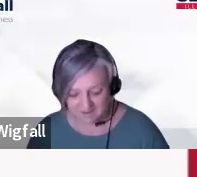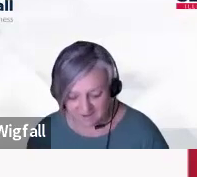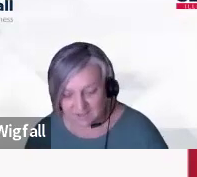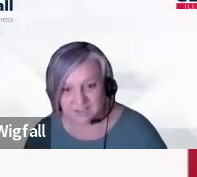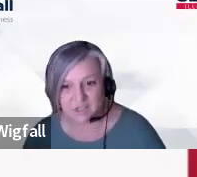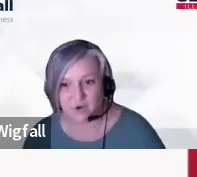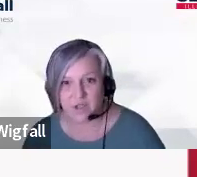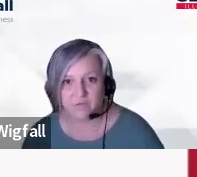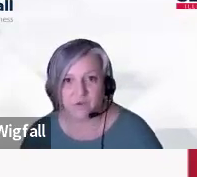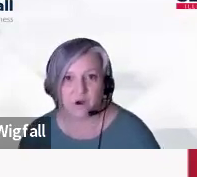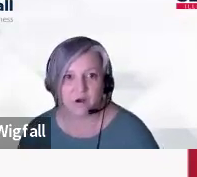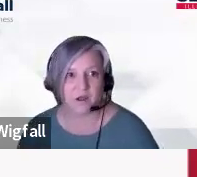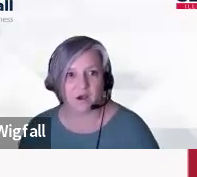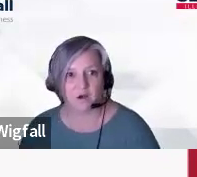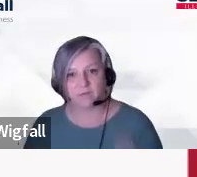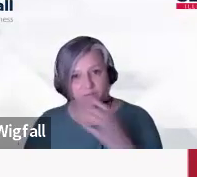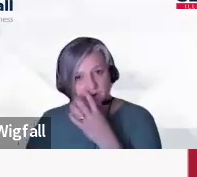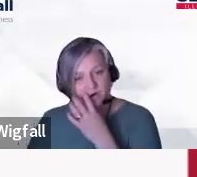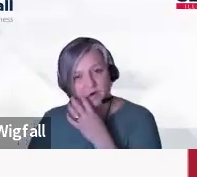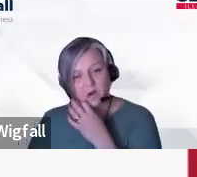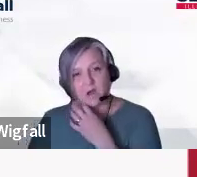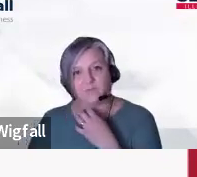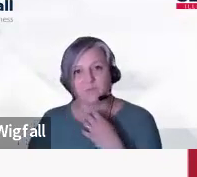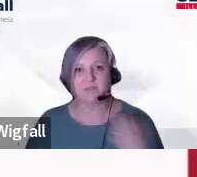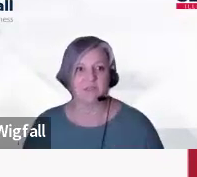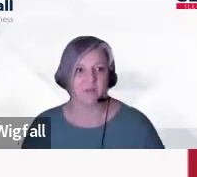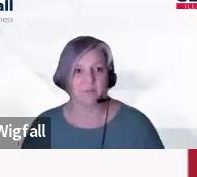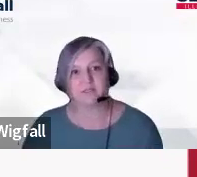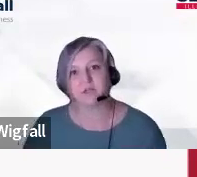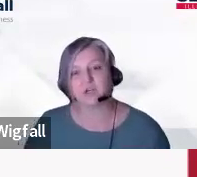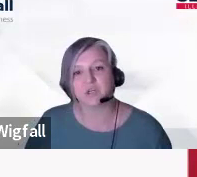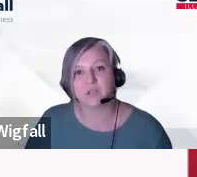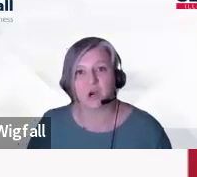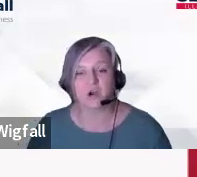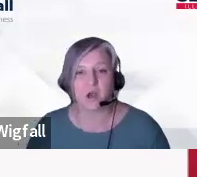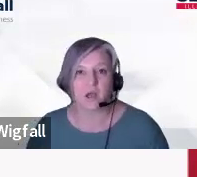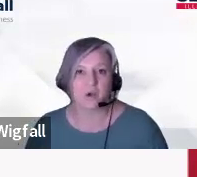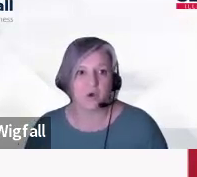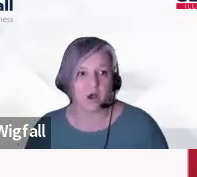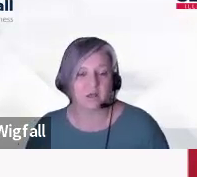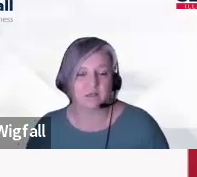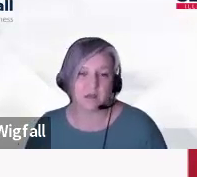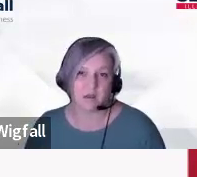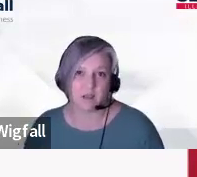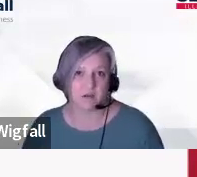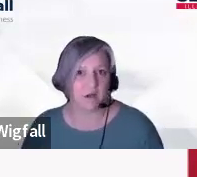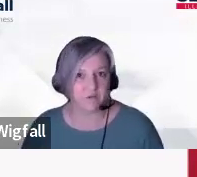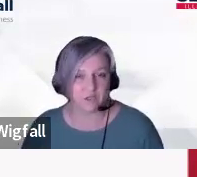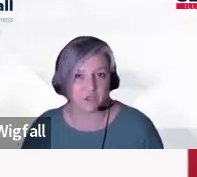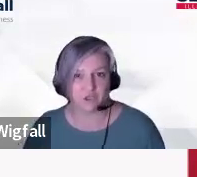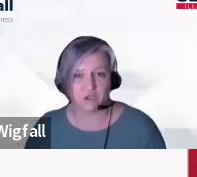Okay. So if you are not already familiar, small business development centers are no cost